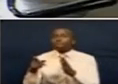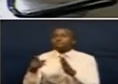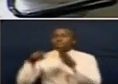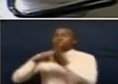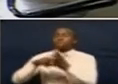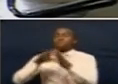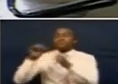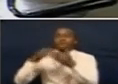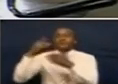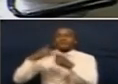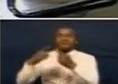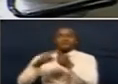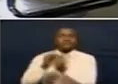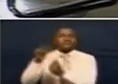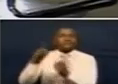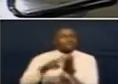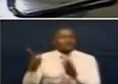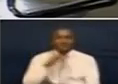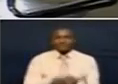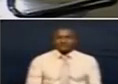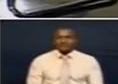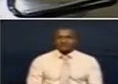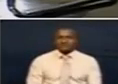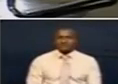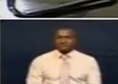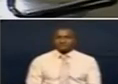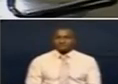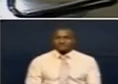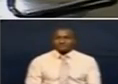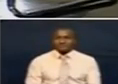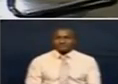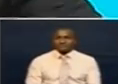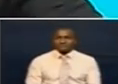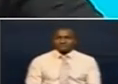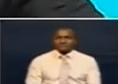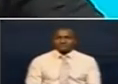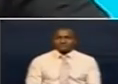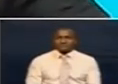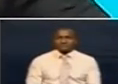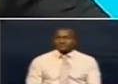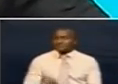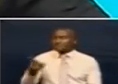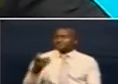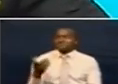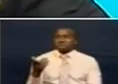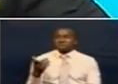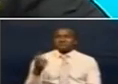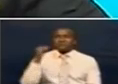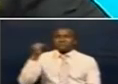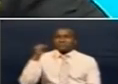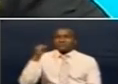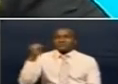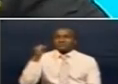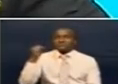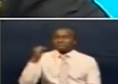And, okay. and let us not engage in these semantics. And this is what I normally call the politics of false hope. Politics predicated